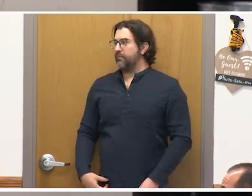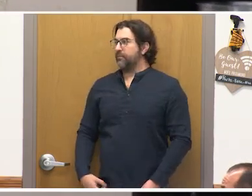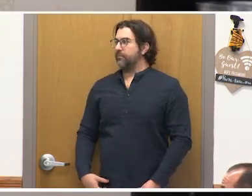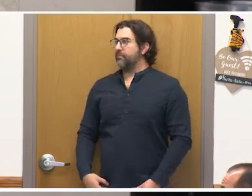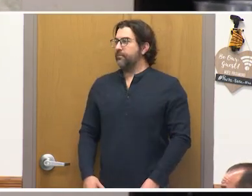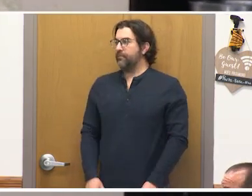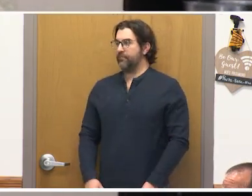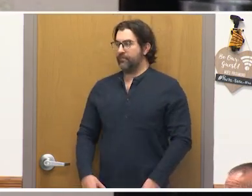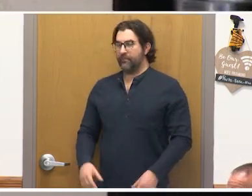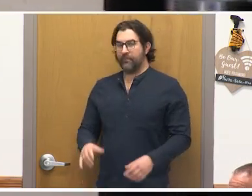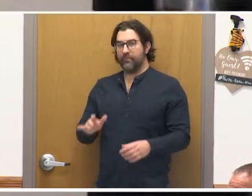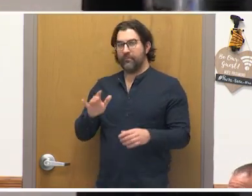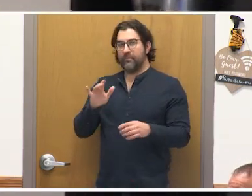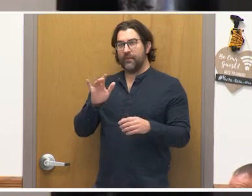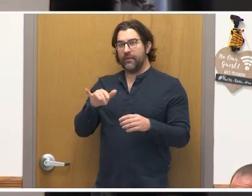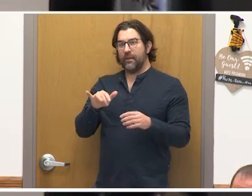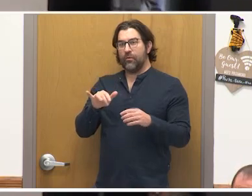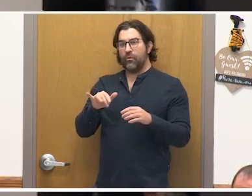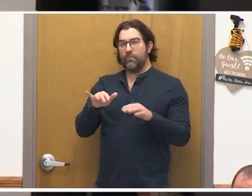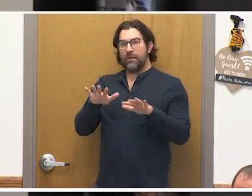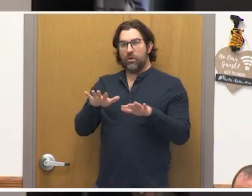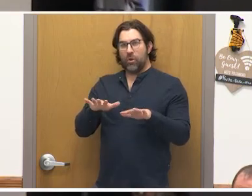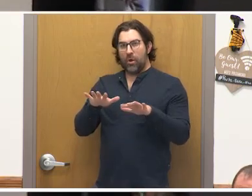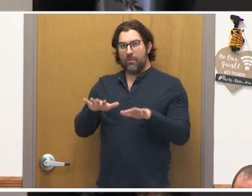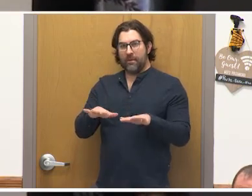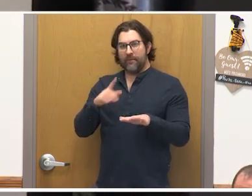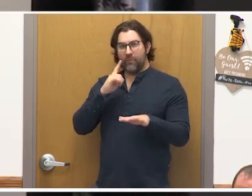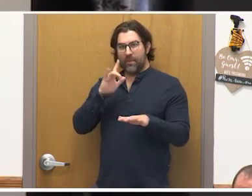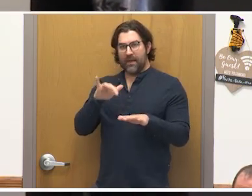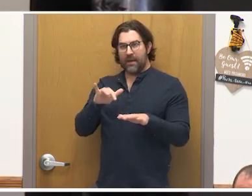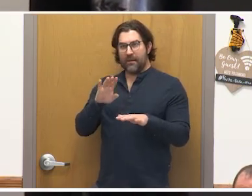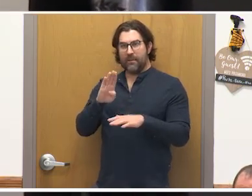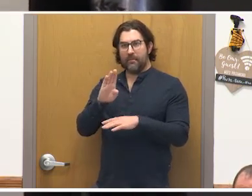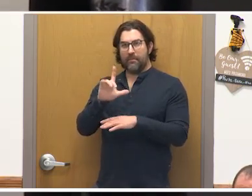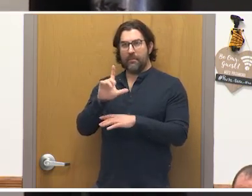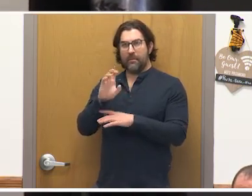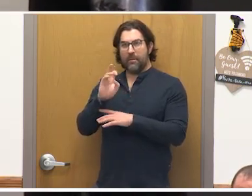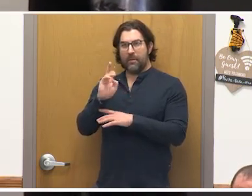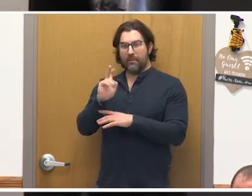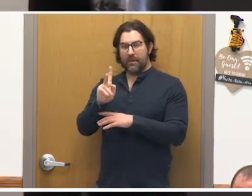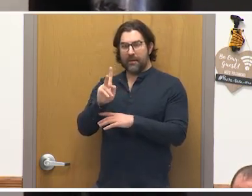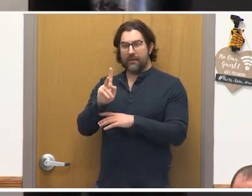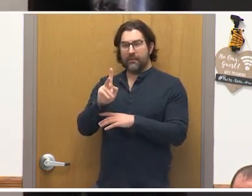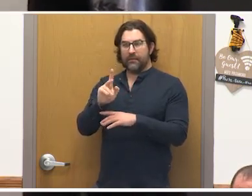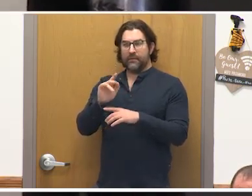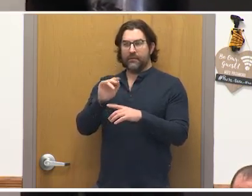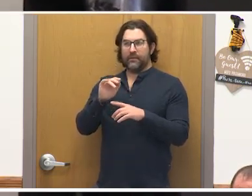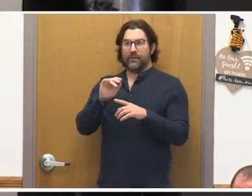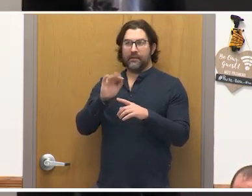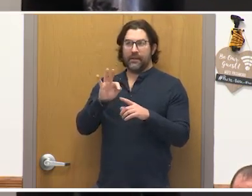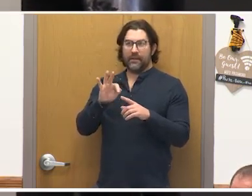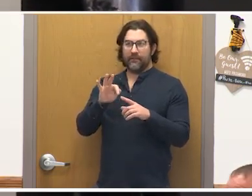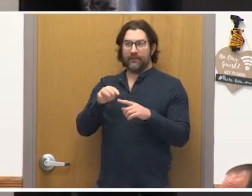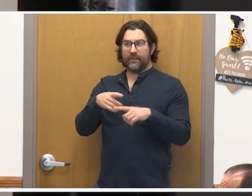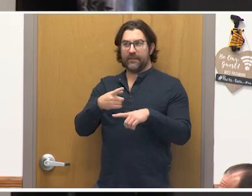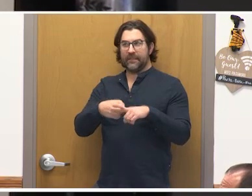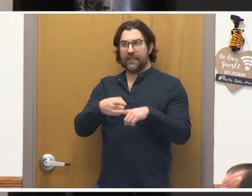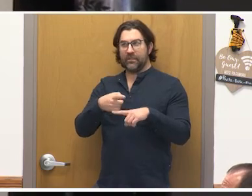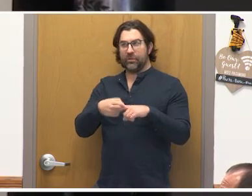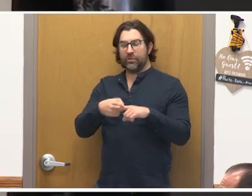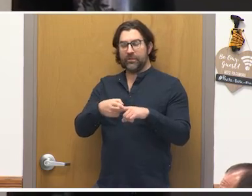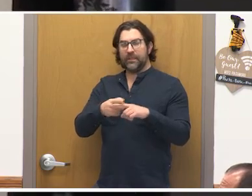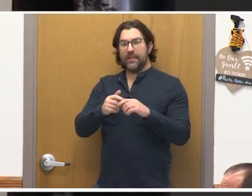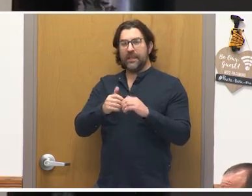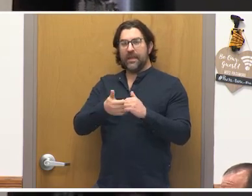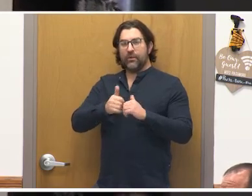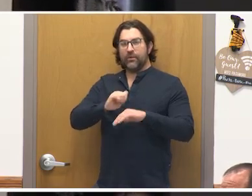Gotcha. And that would also be a calming for that block between, whether you do the intersections the way you're going